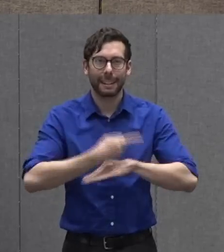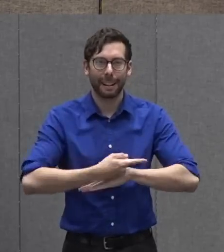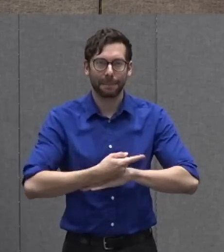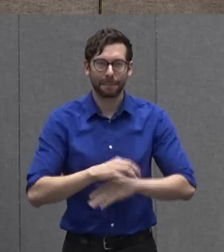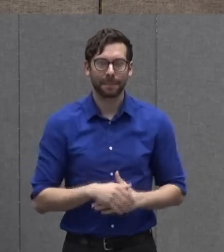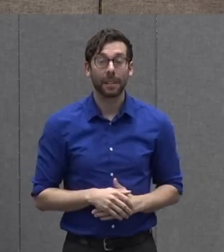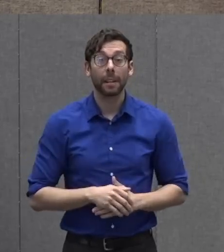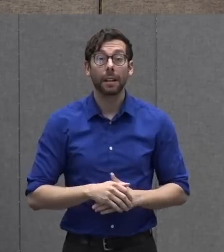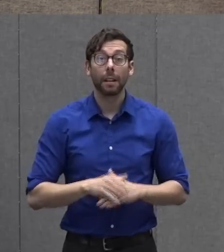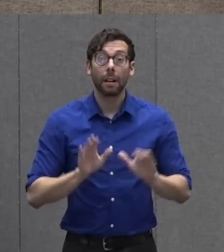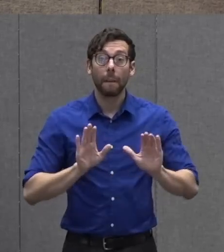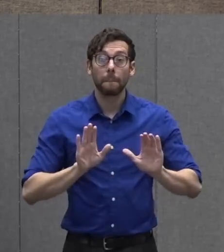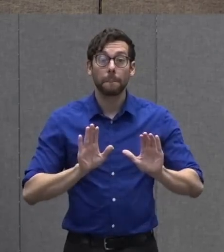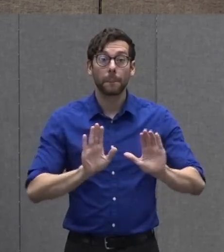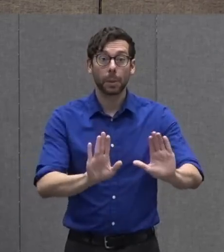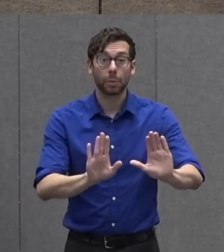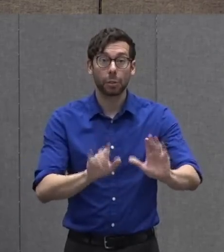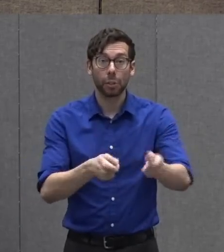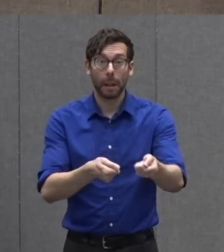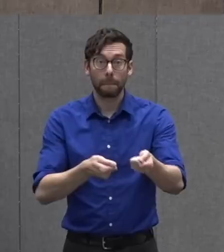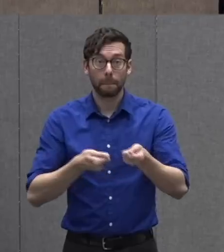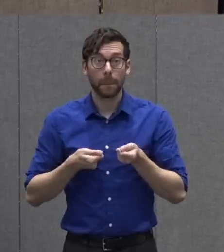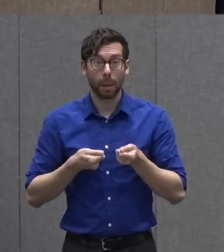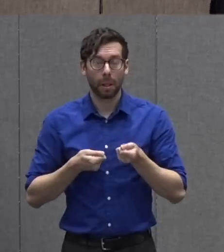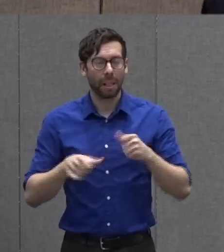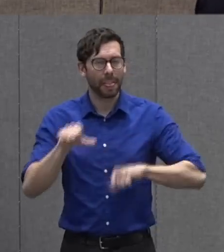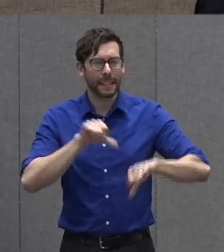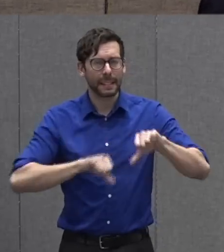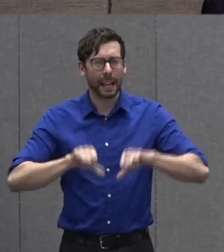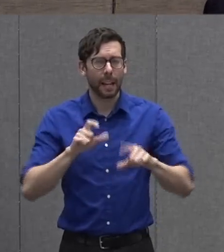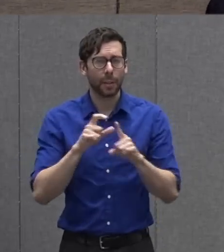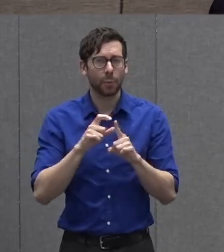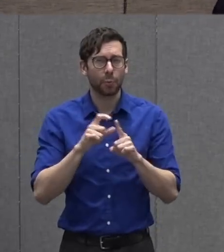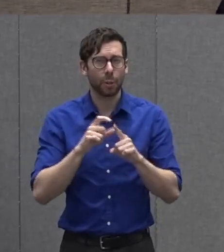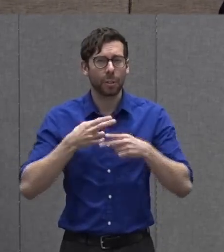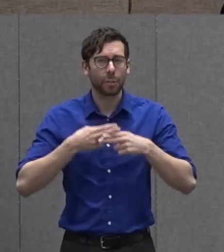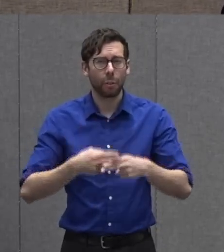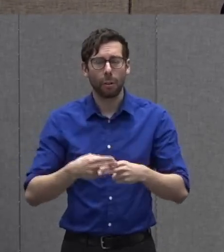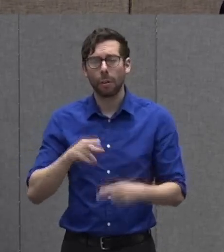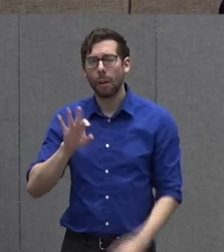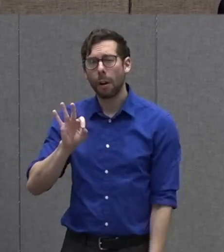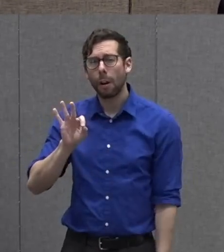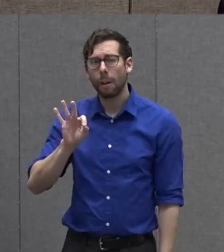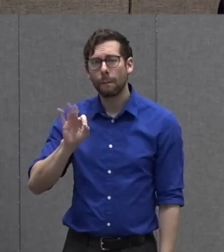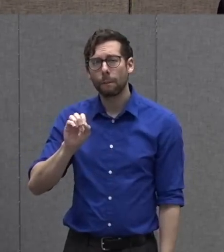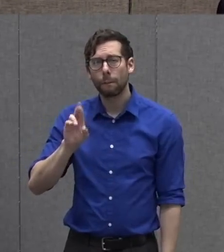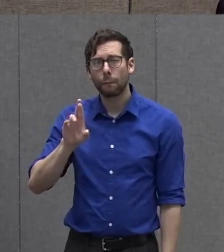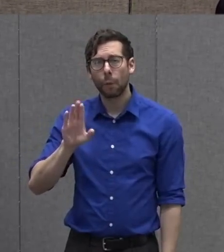is called a force in science. Spell it with me. Ready?